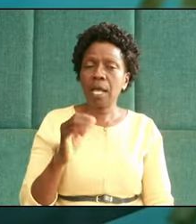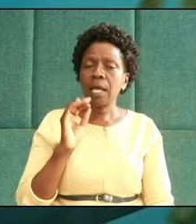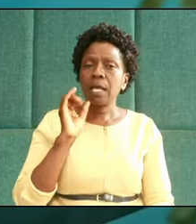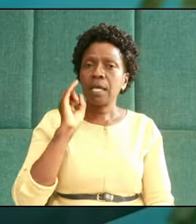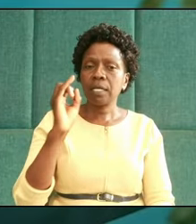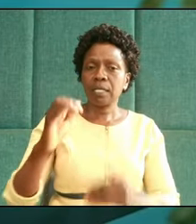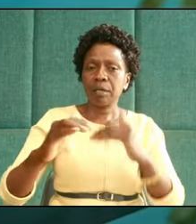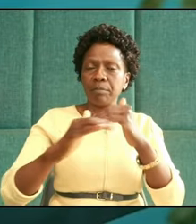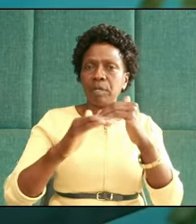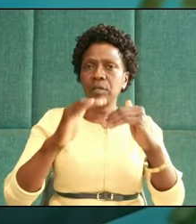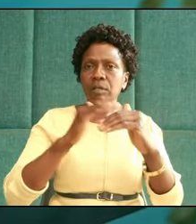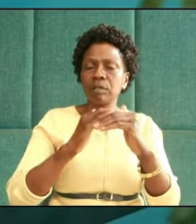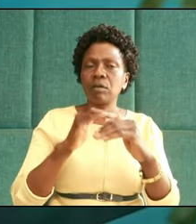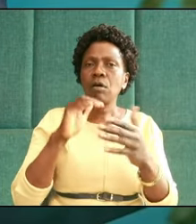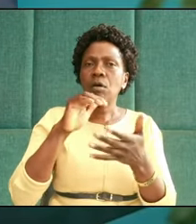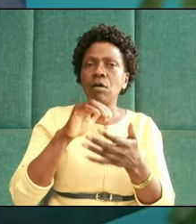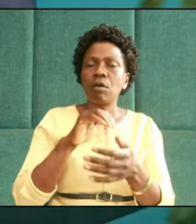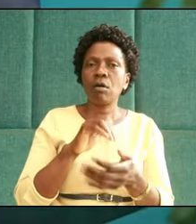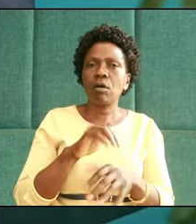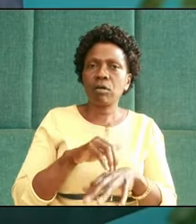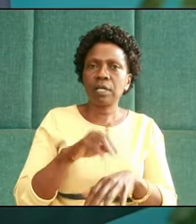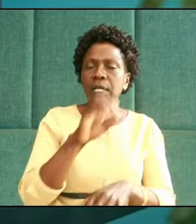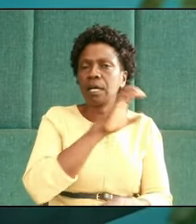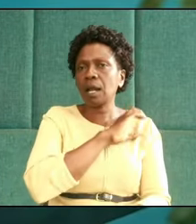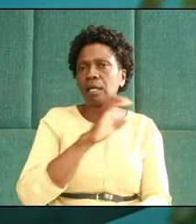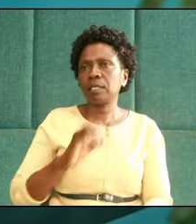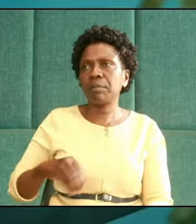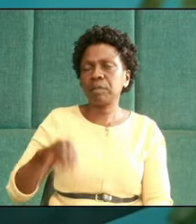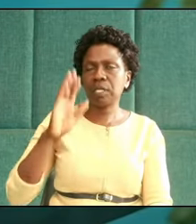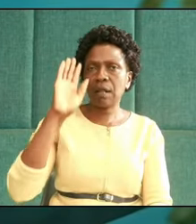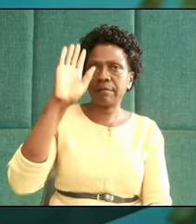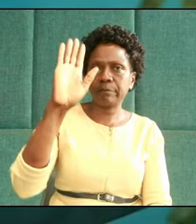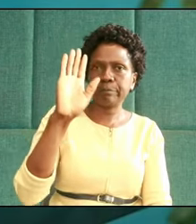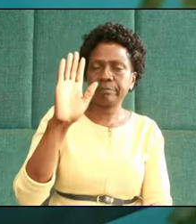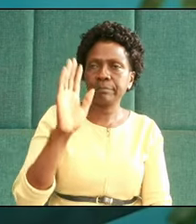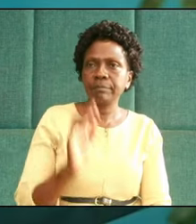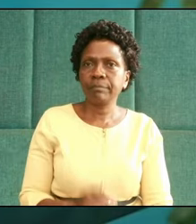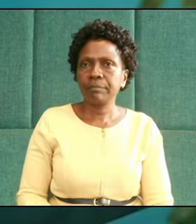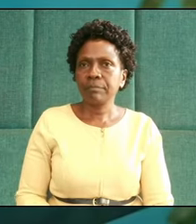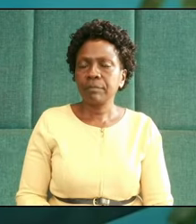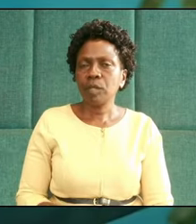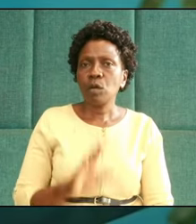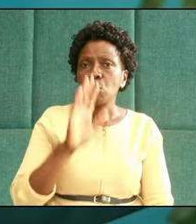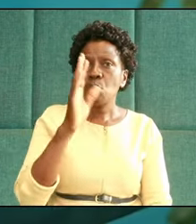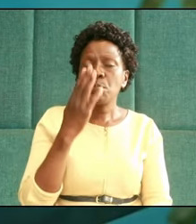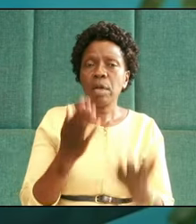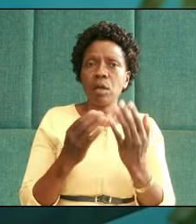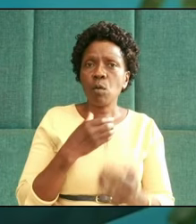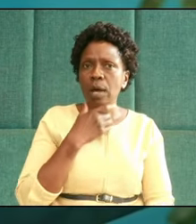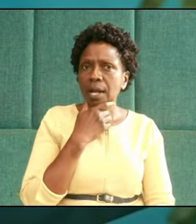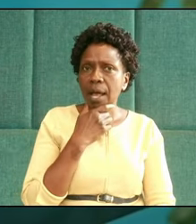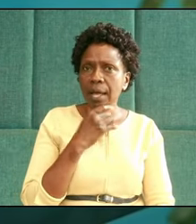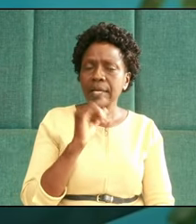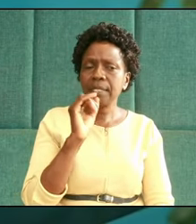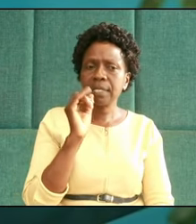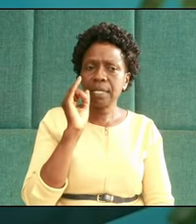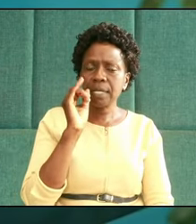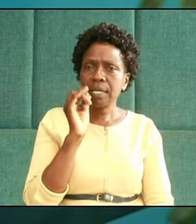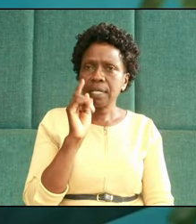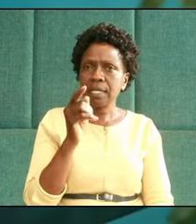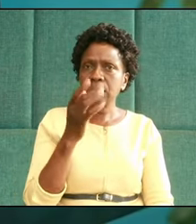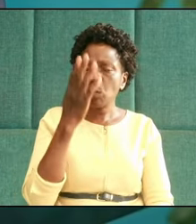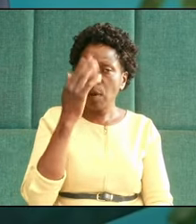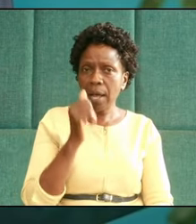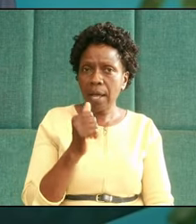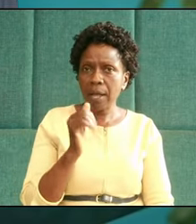on Christ himself. Sometimes we look around and we wonder, is this why what we were created